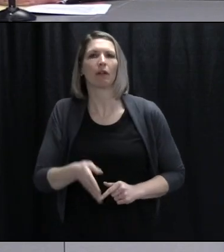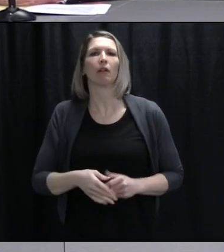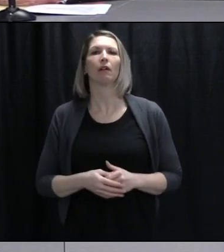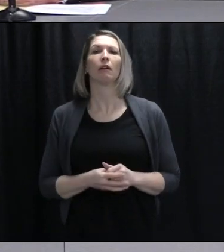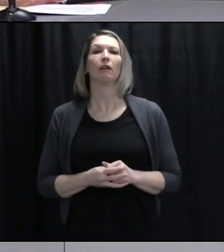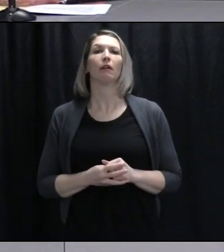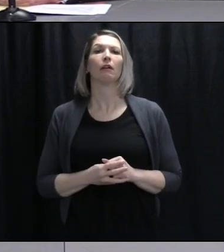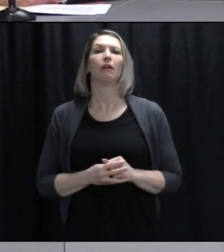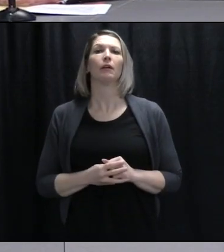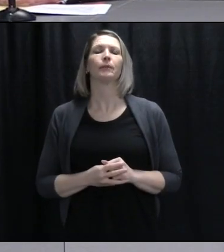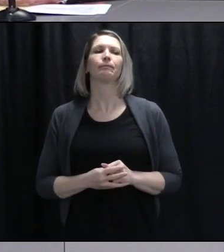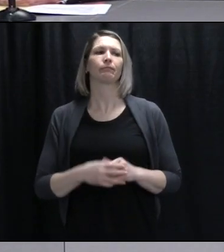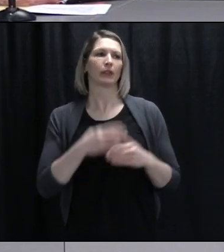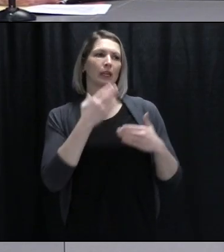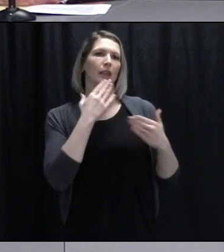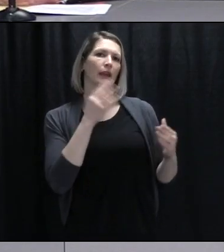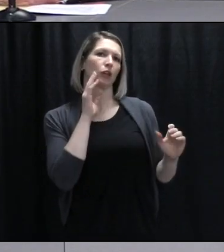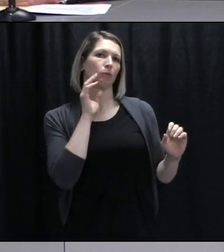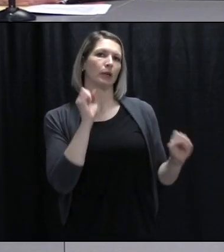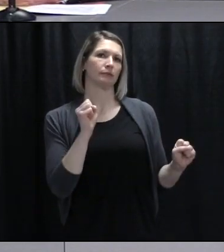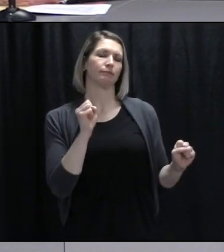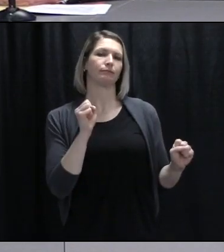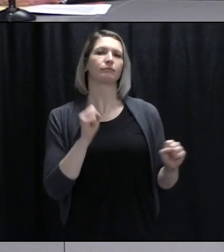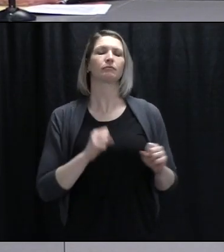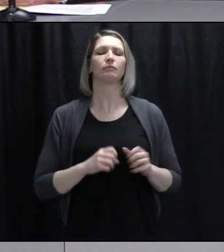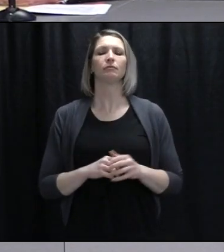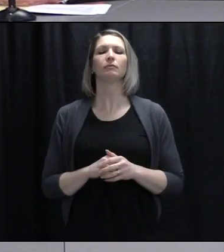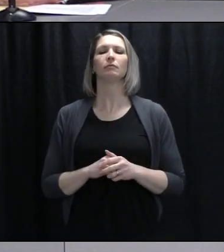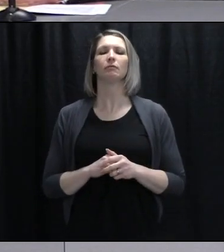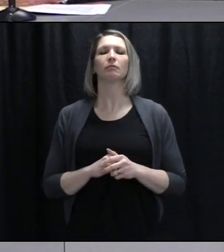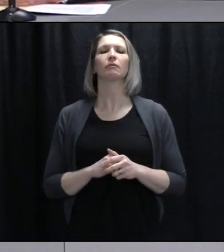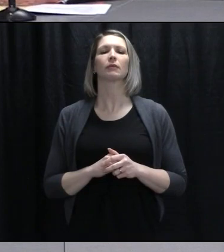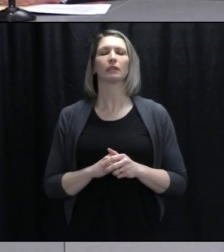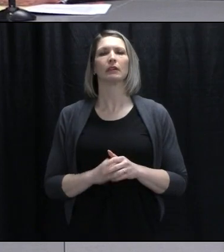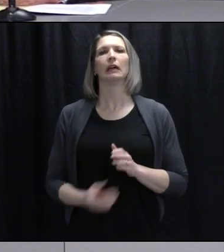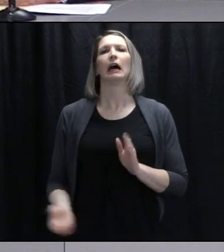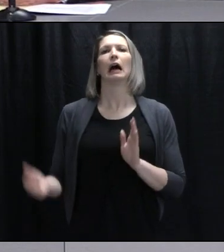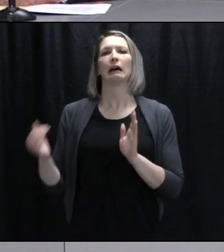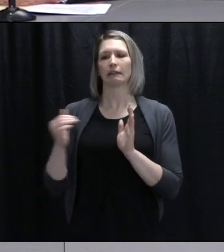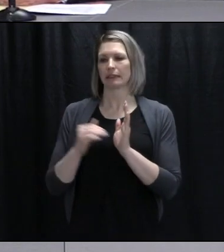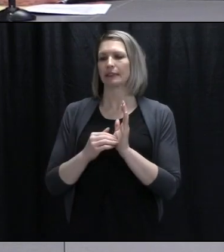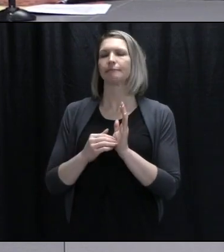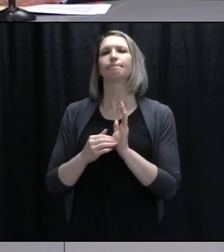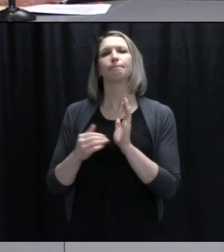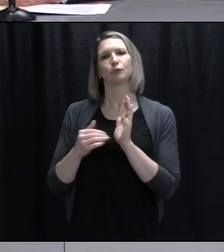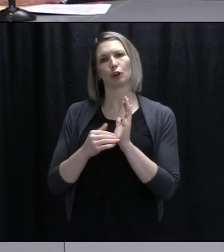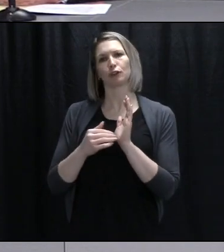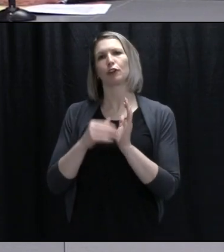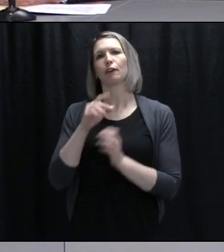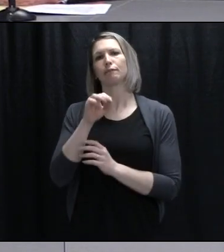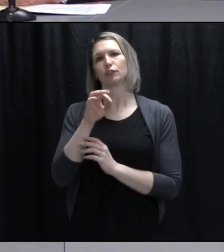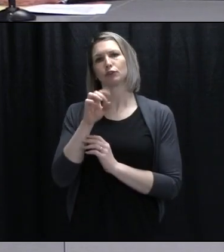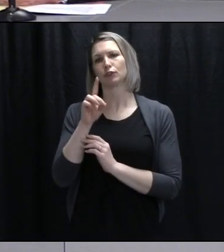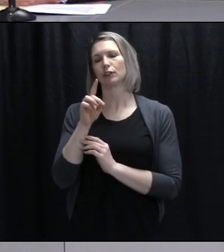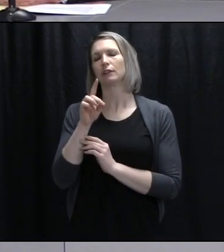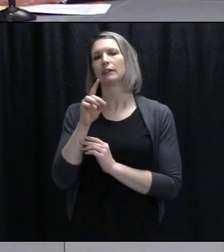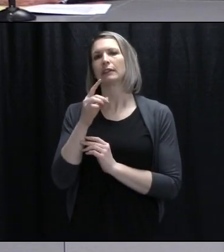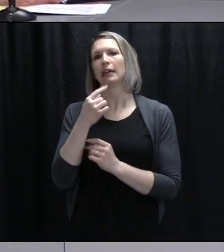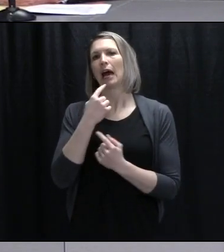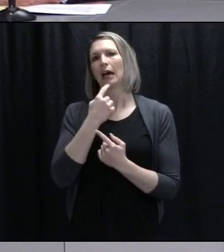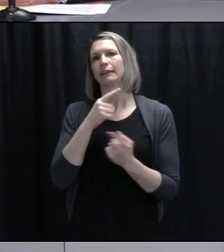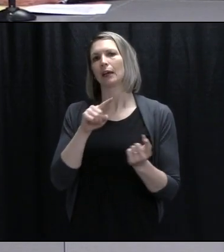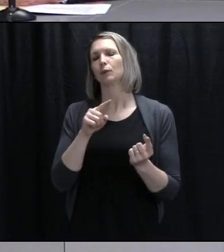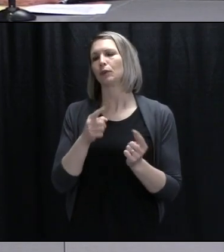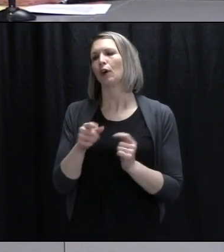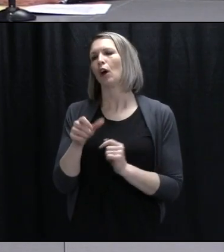As Dr. Fitzgerald said, we've had another sad occasion with the passing of a second patient from COVID-19.